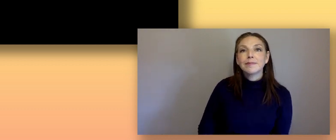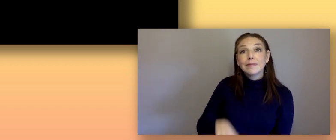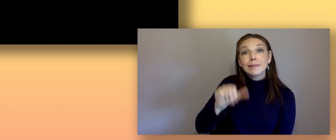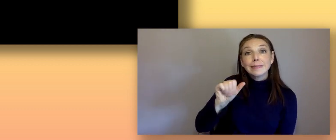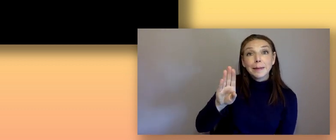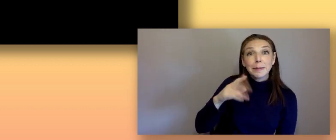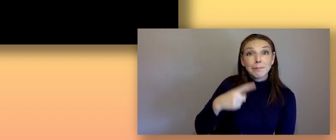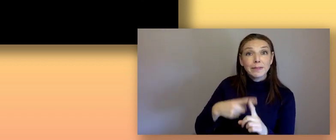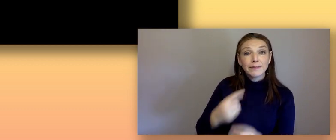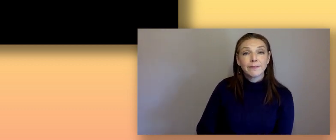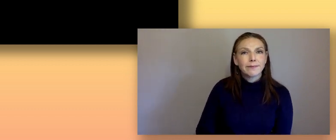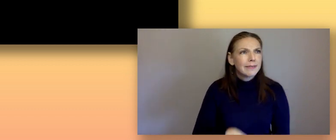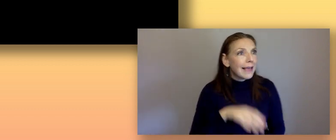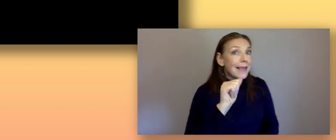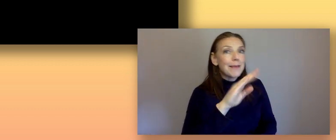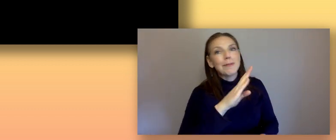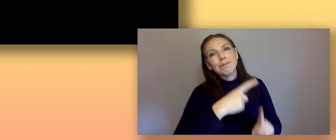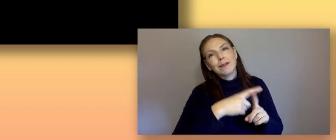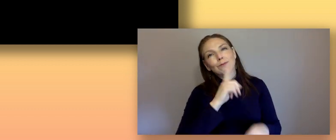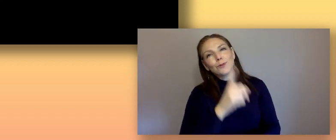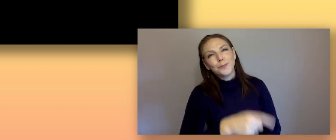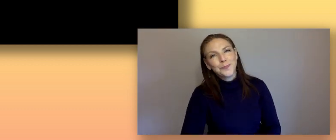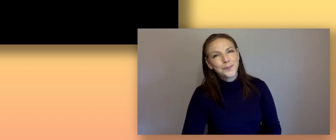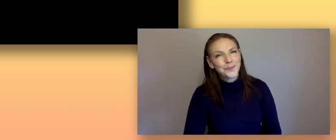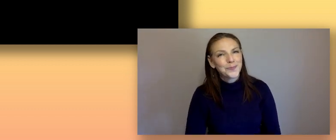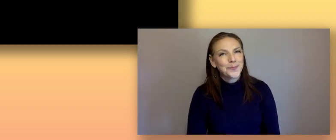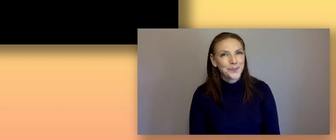AB positive. AB positive, sure.